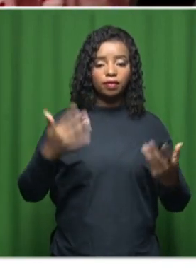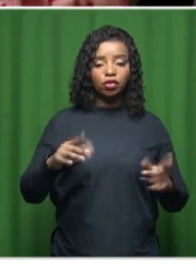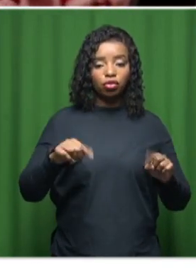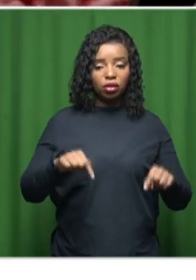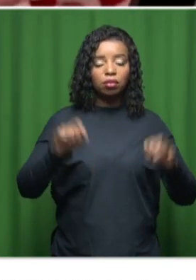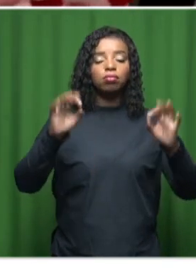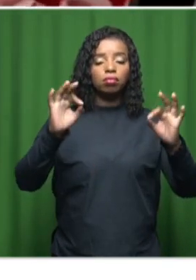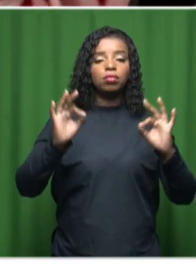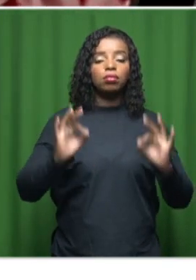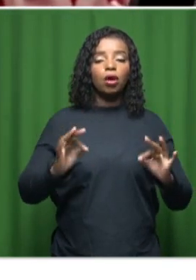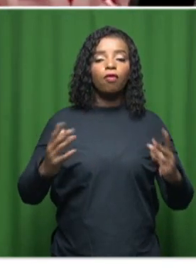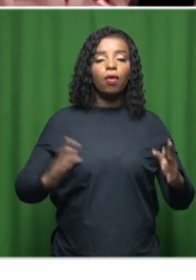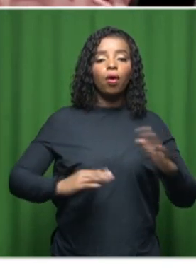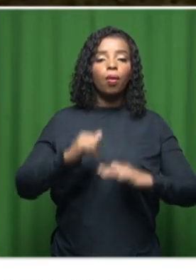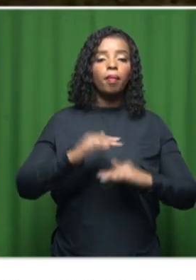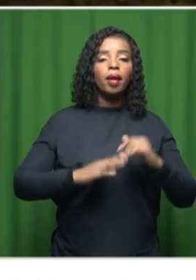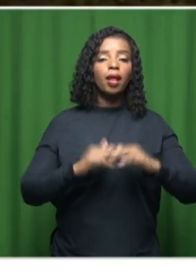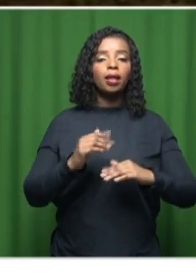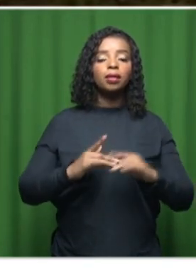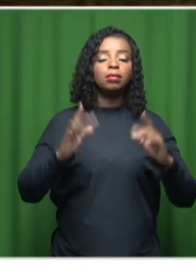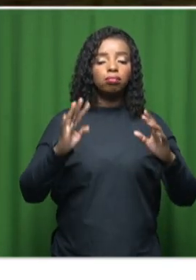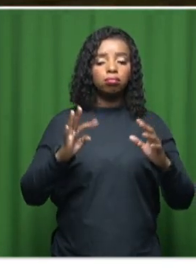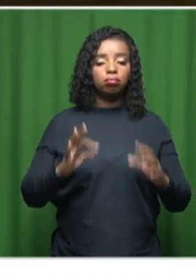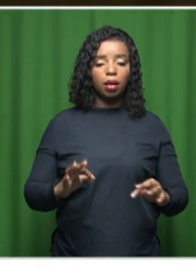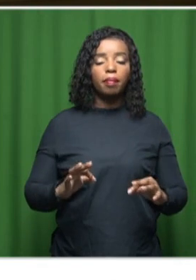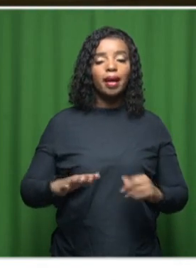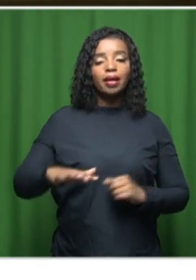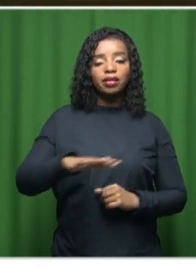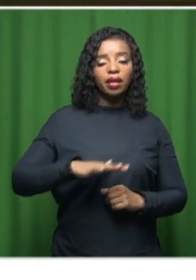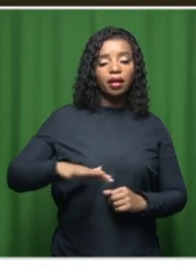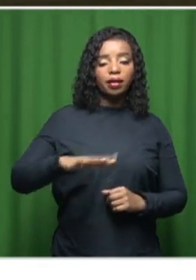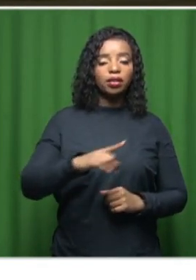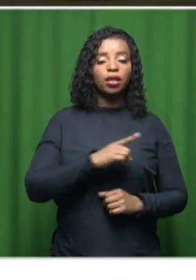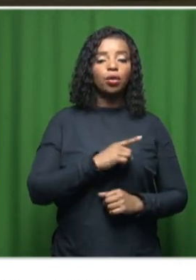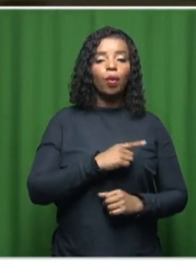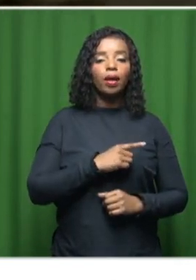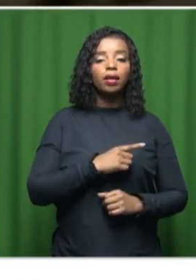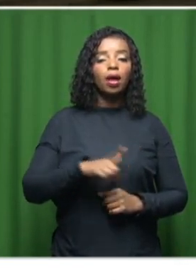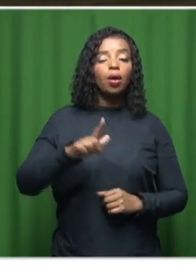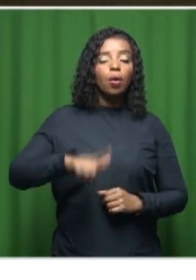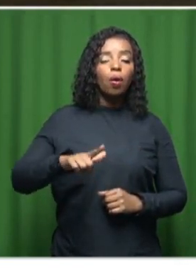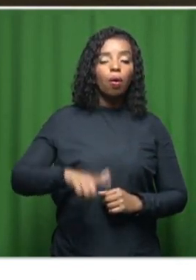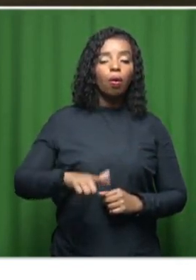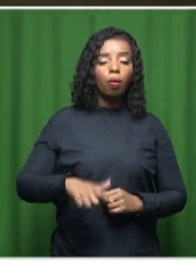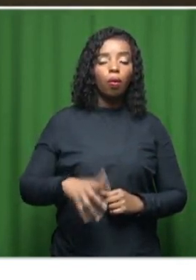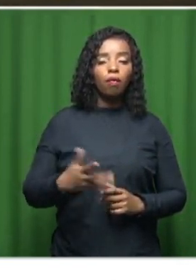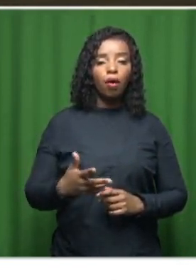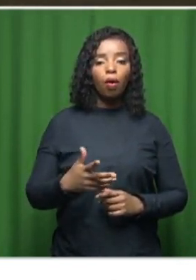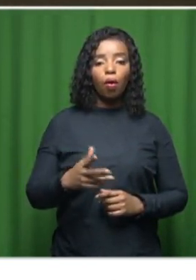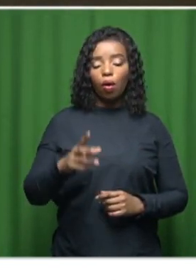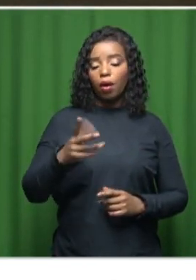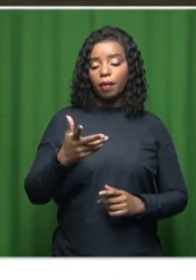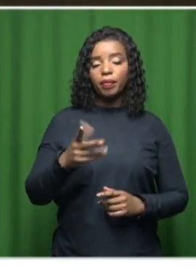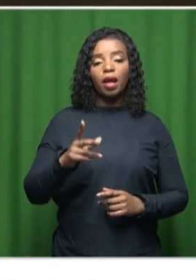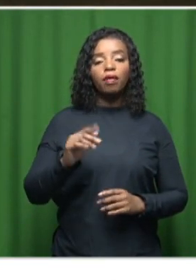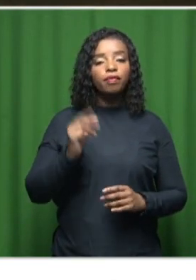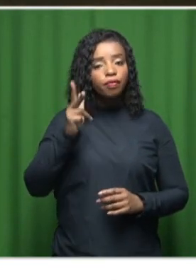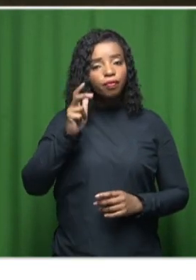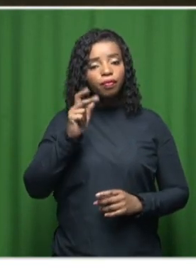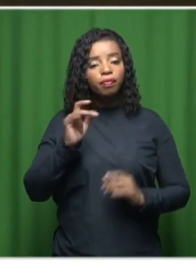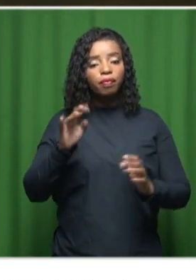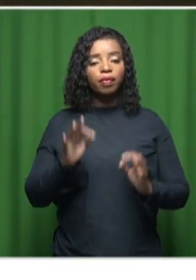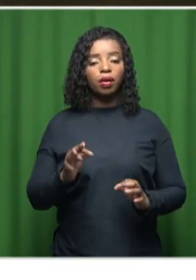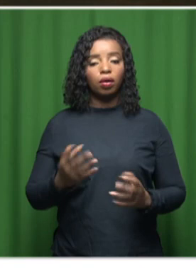suitable location to build a station due to its low radio frequency and ideal weather conditions. The station